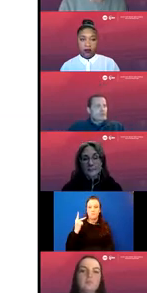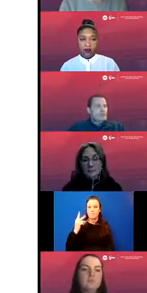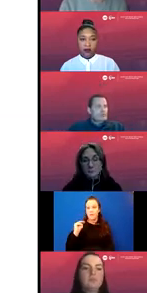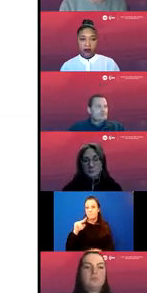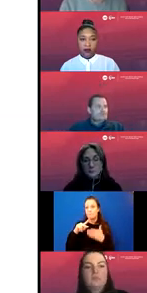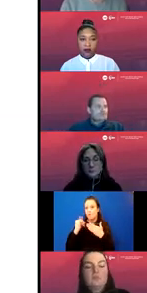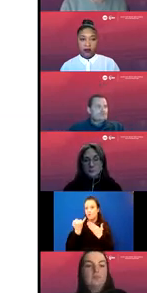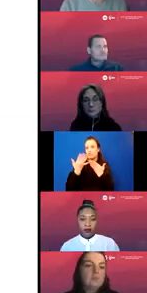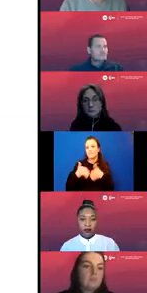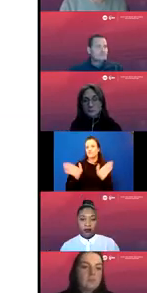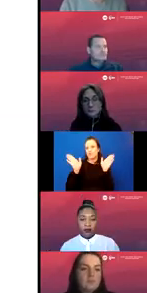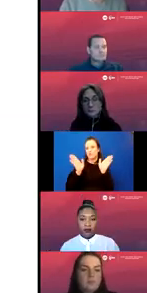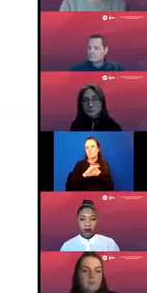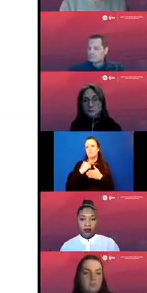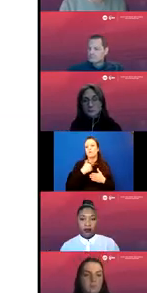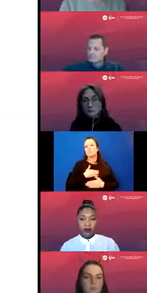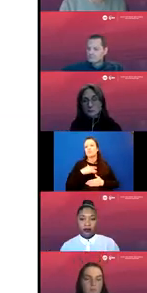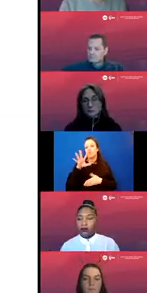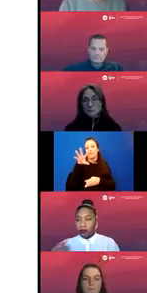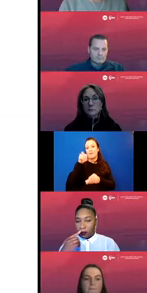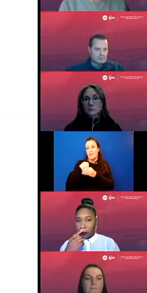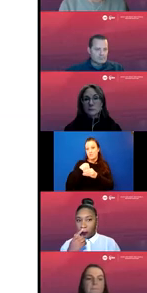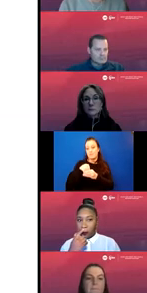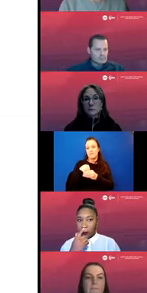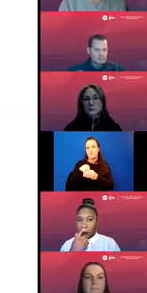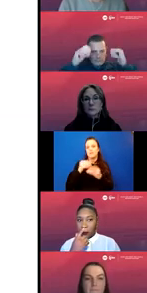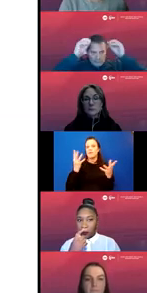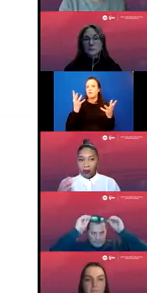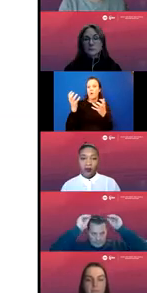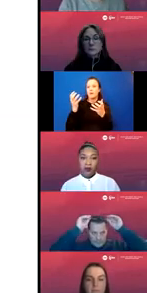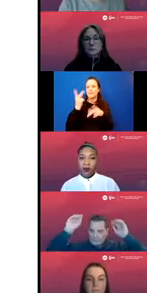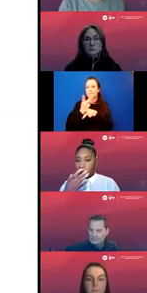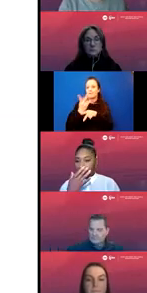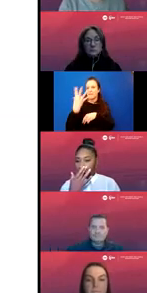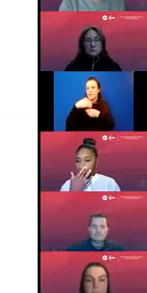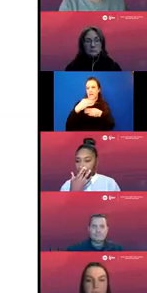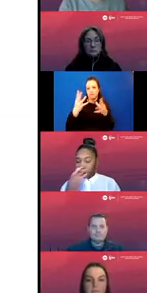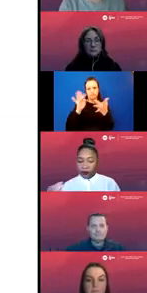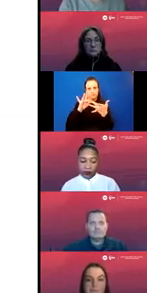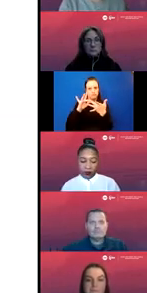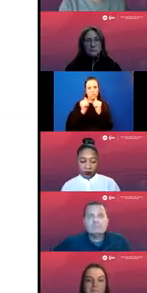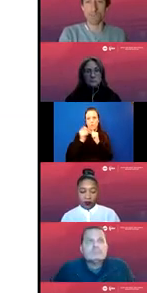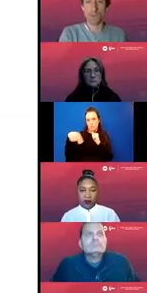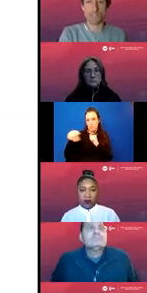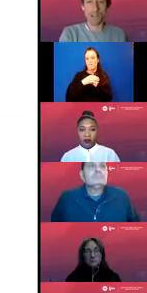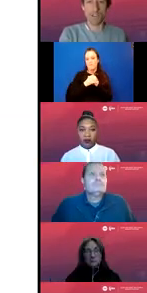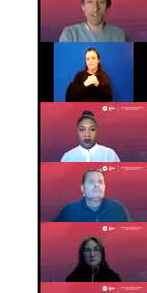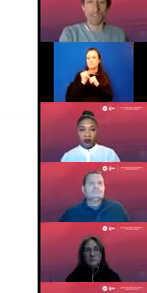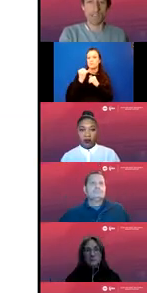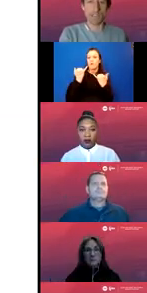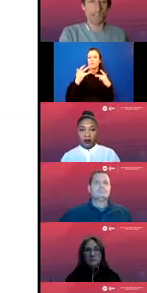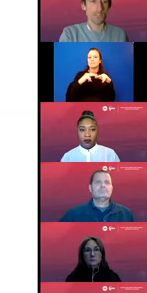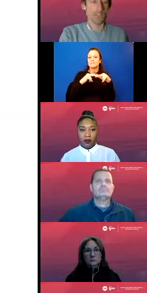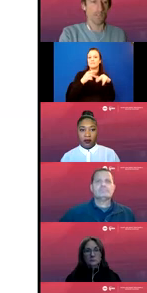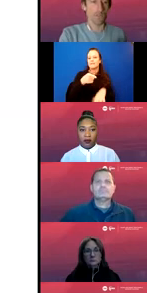in general. Uh, we appreciate your engagement and want to, uh, keep engaging with you all. Um, so on this slide,